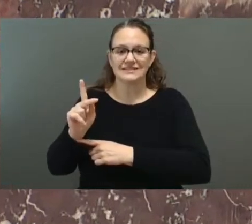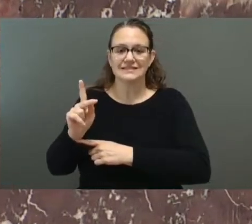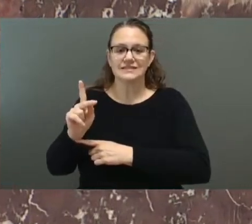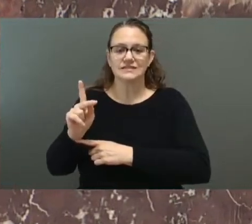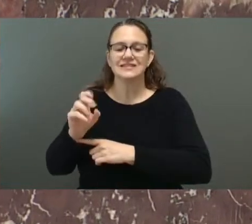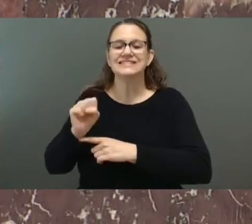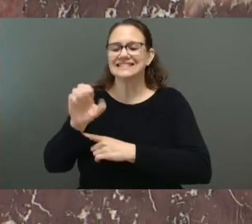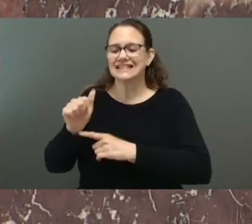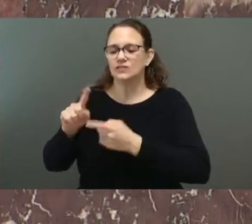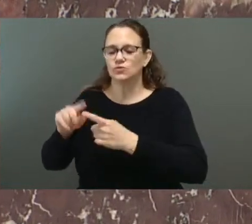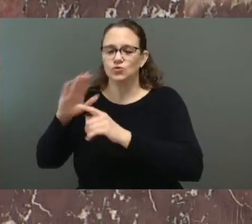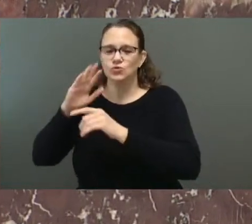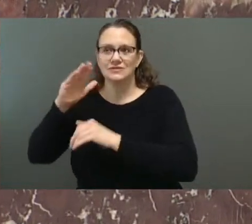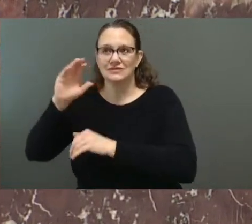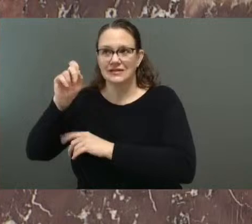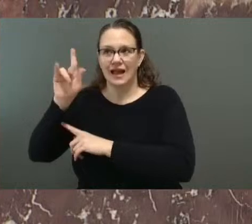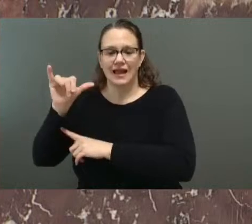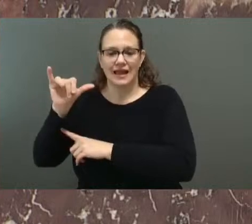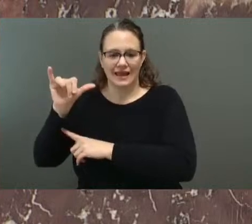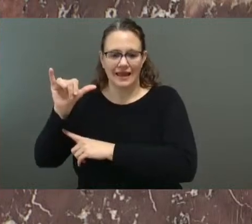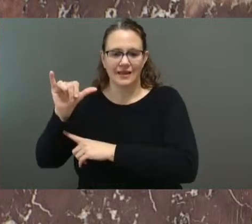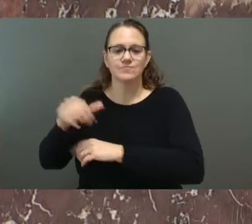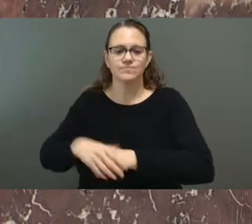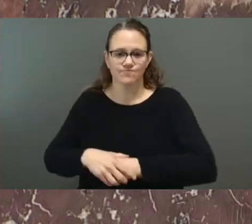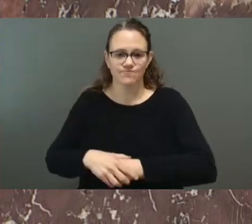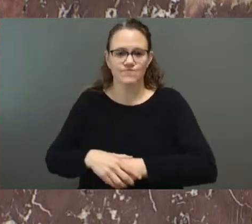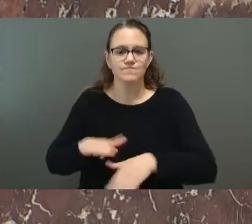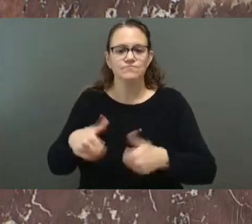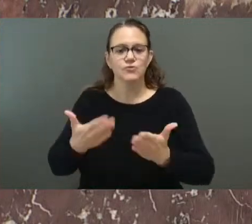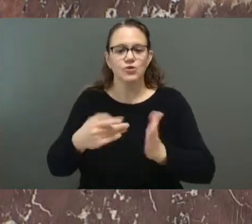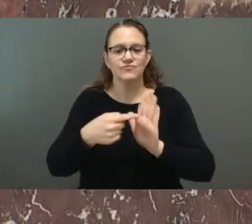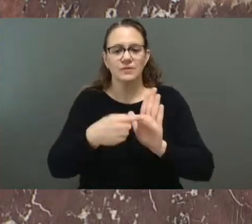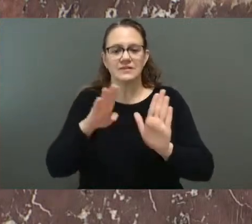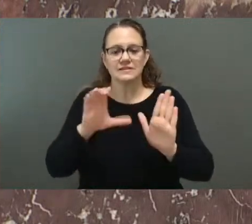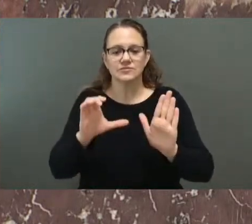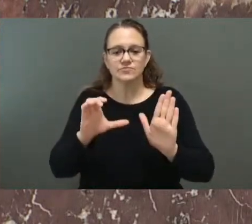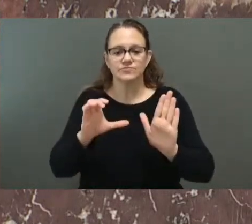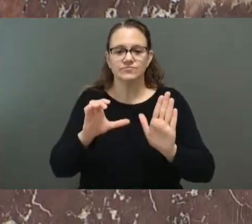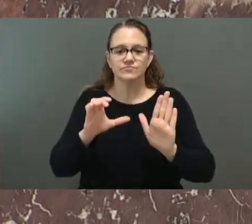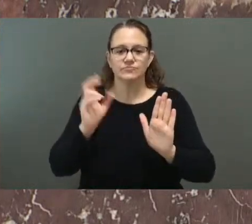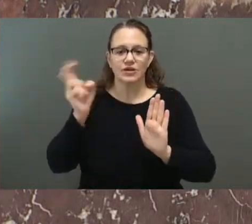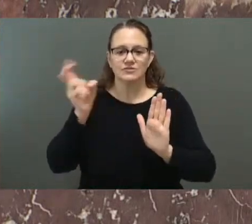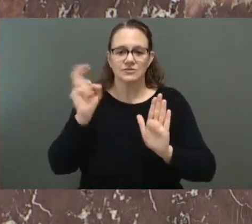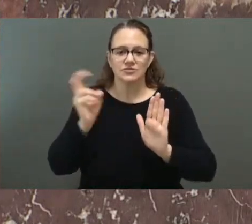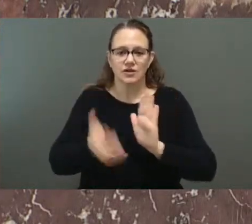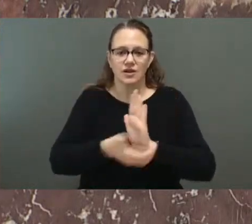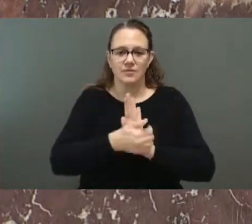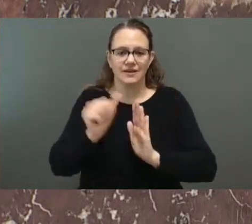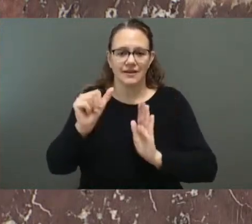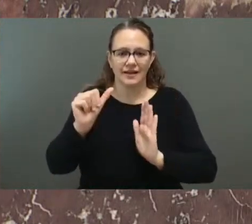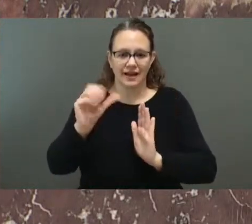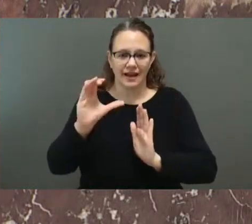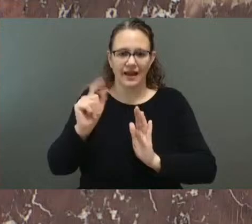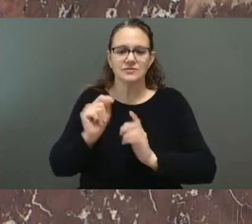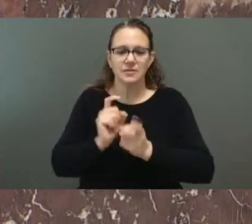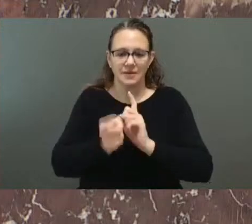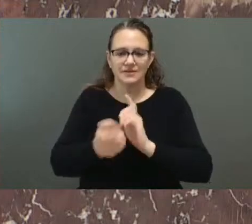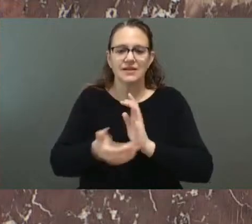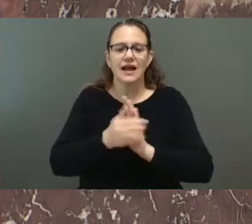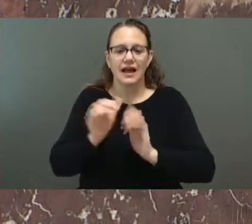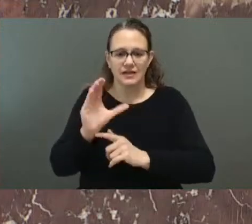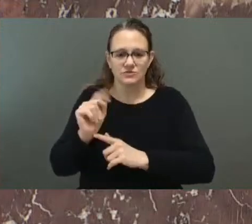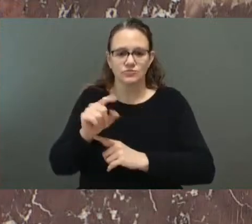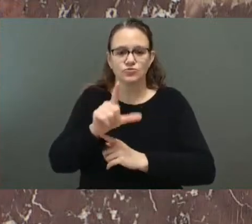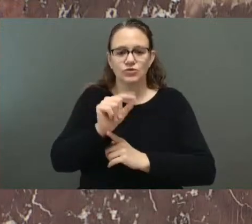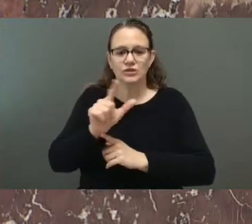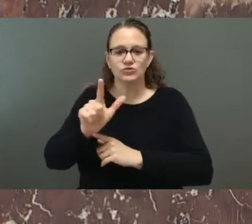Act 2024, of which notice has been given in my name on the order paper, be introduced and read a first time now. Mr. Speaker, this is the